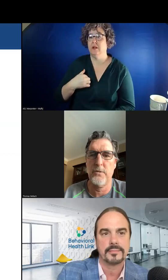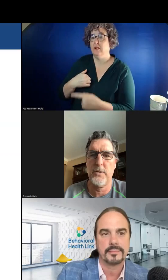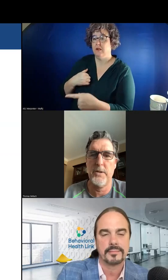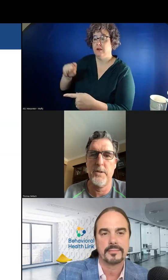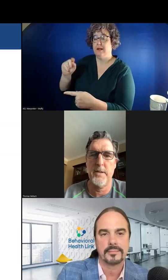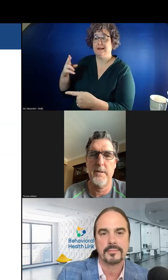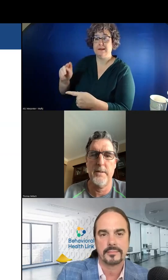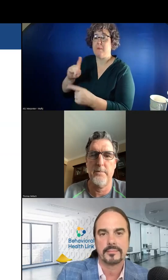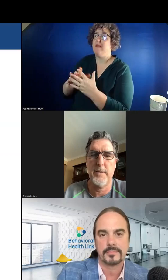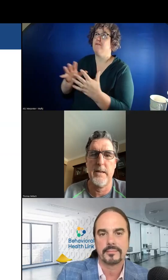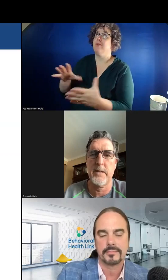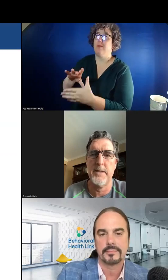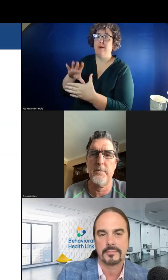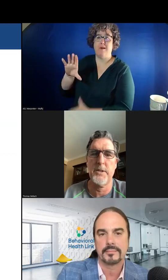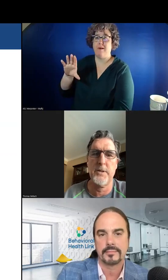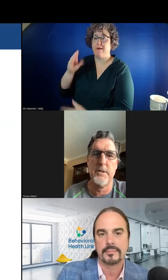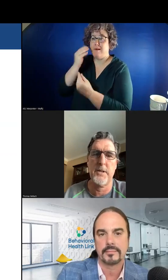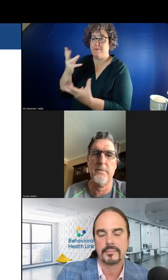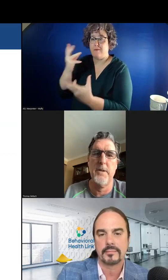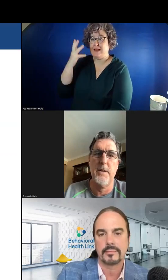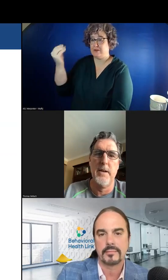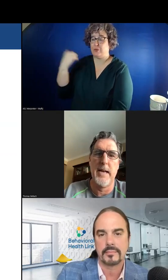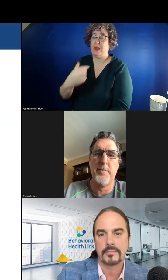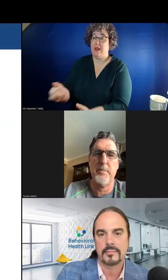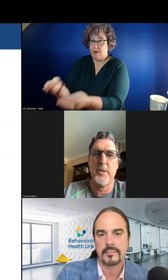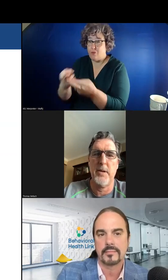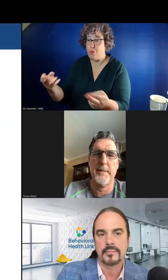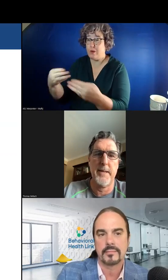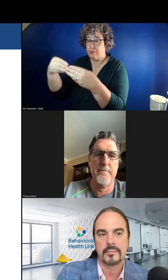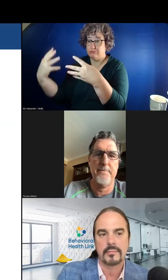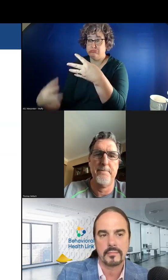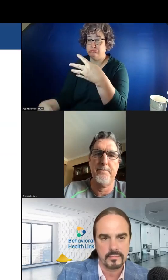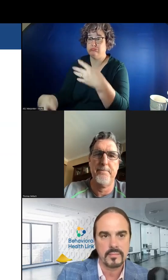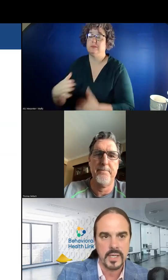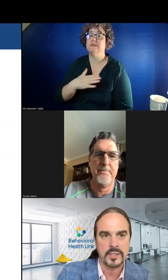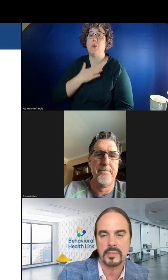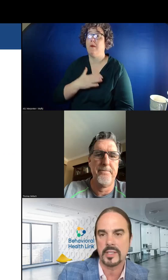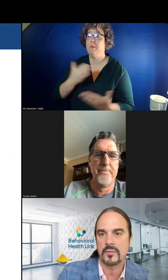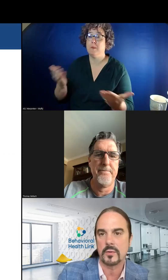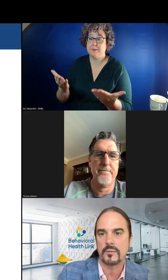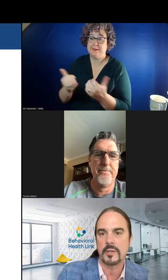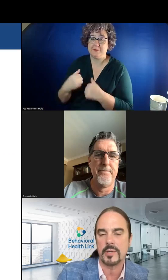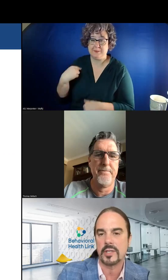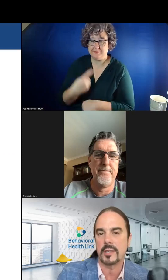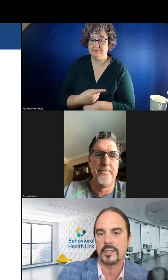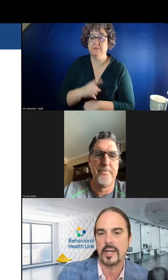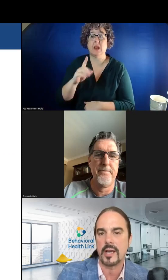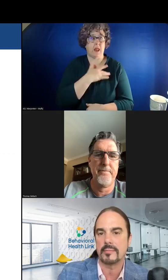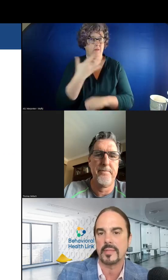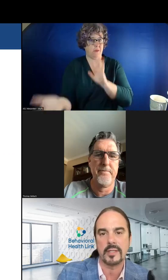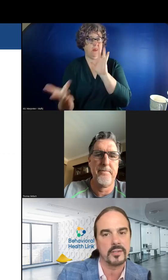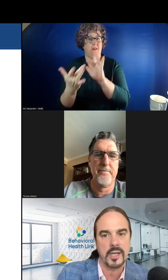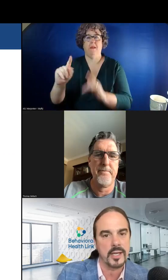John. If folks are interested, we got all kinds of resources. So happy to be with you all today. Yes, please feel free to reach out